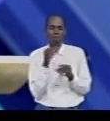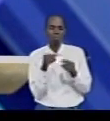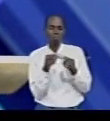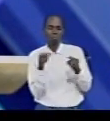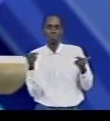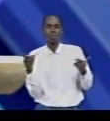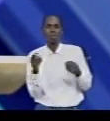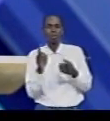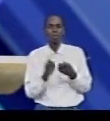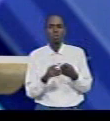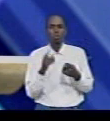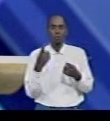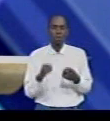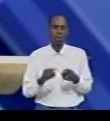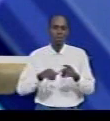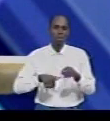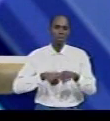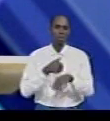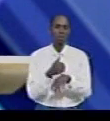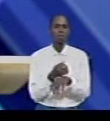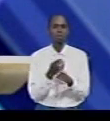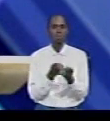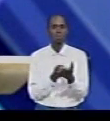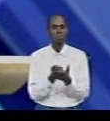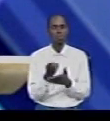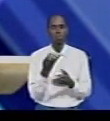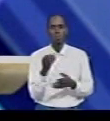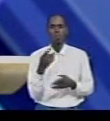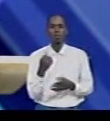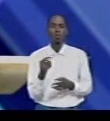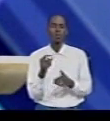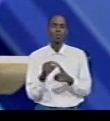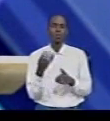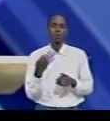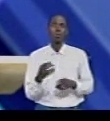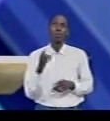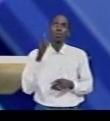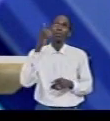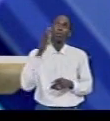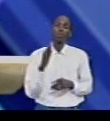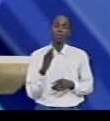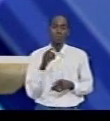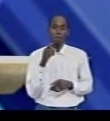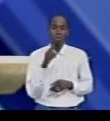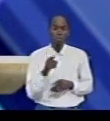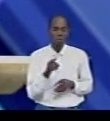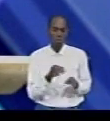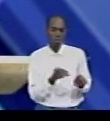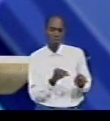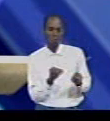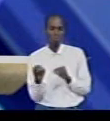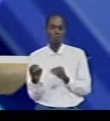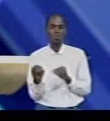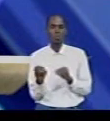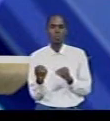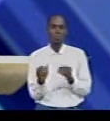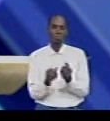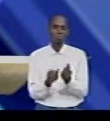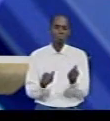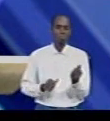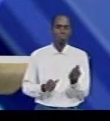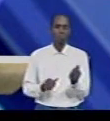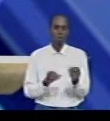the established truth of the word of God. He shifted ground, and